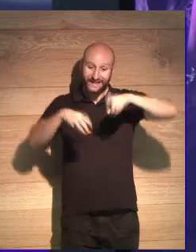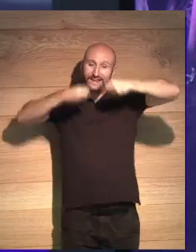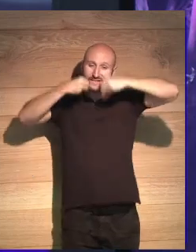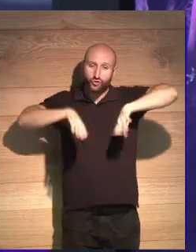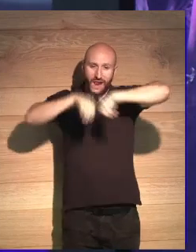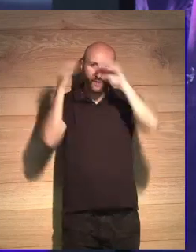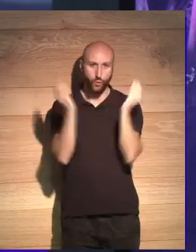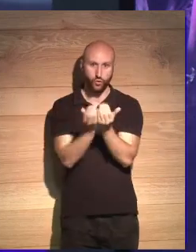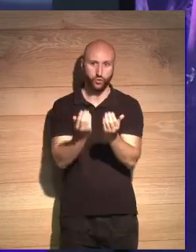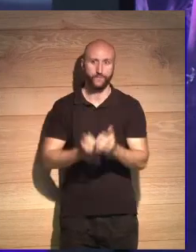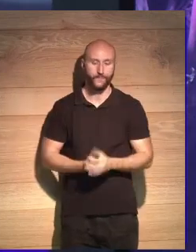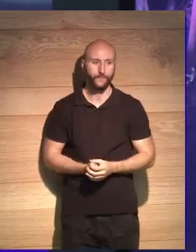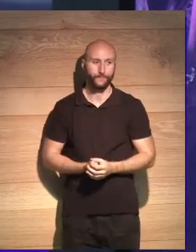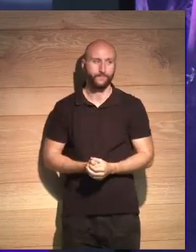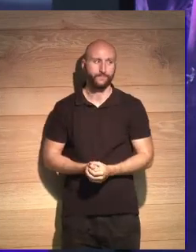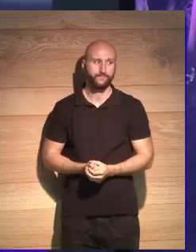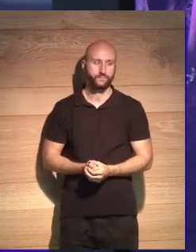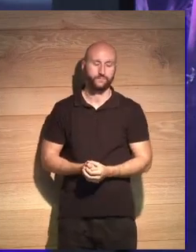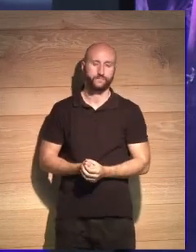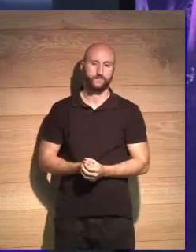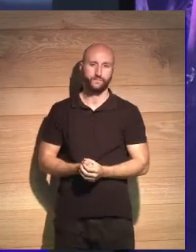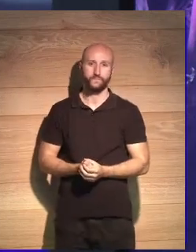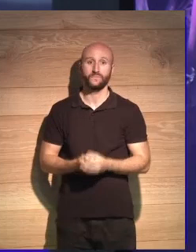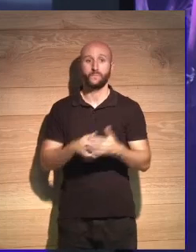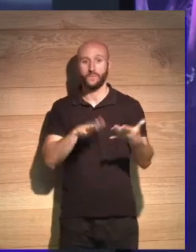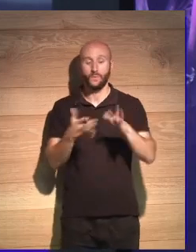civilization to teach